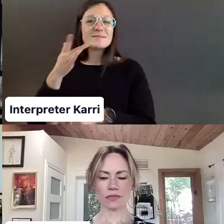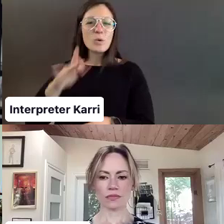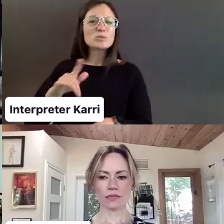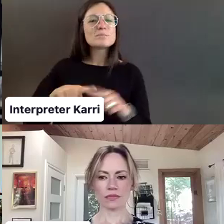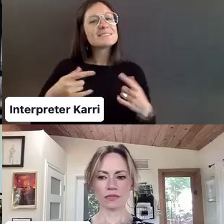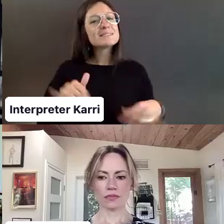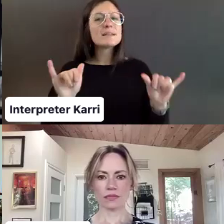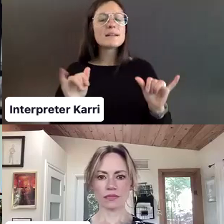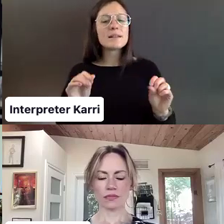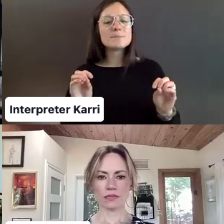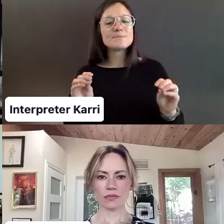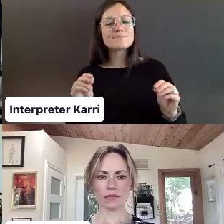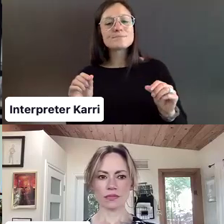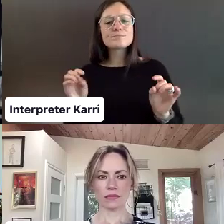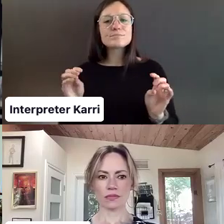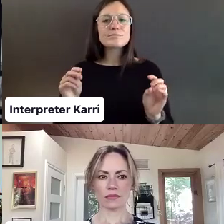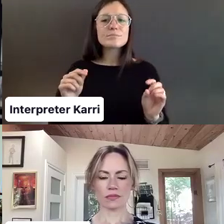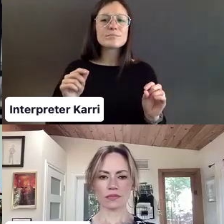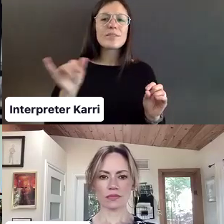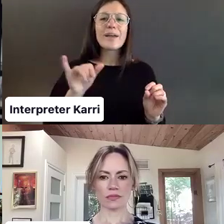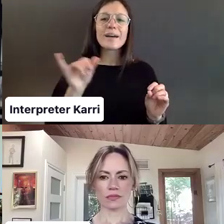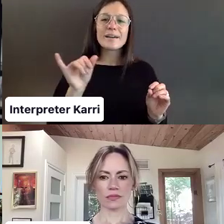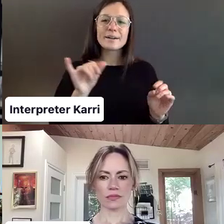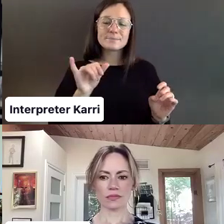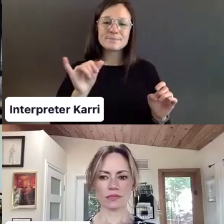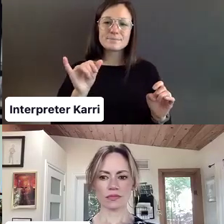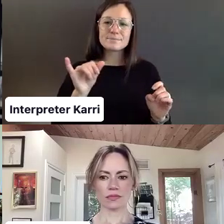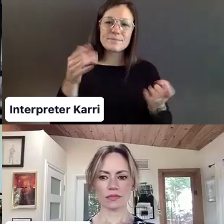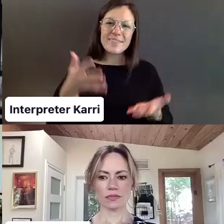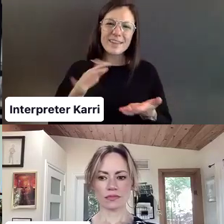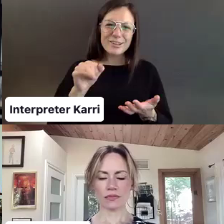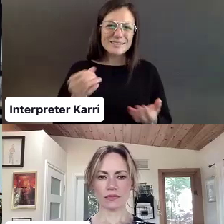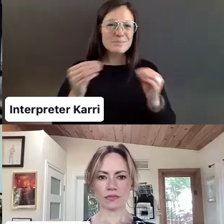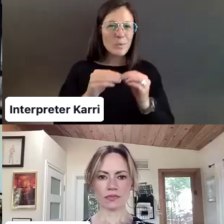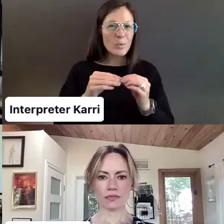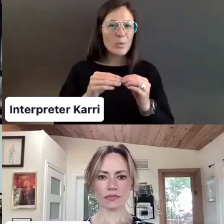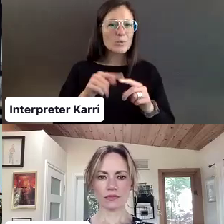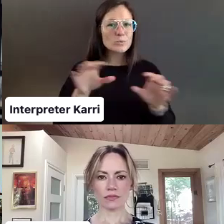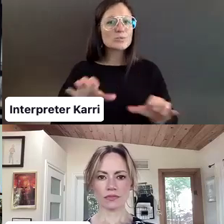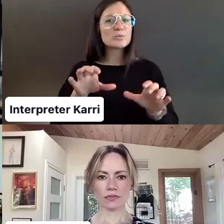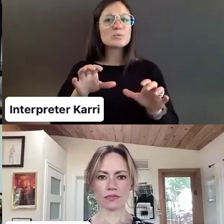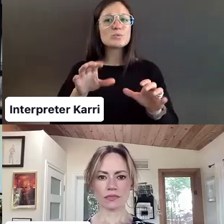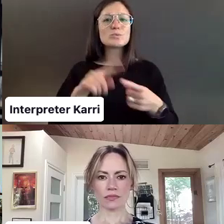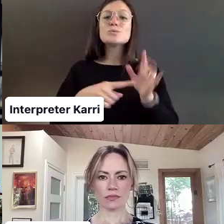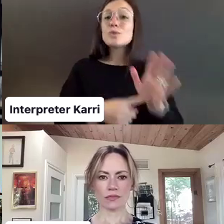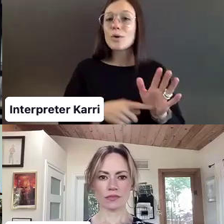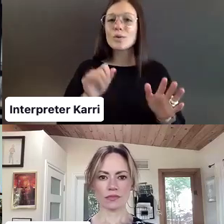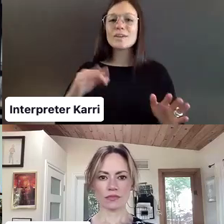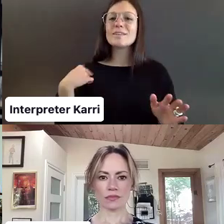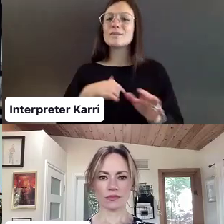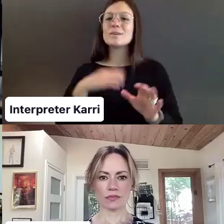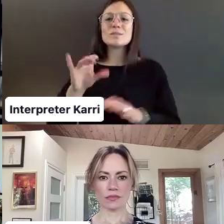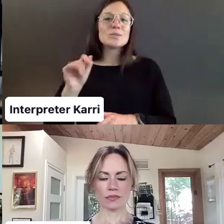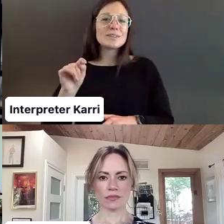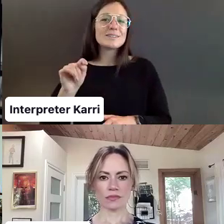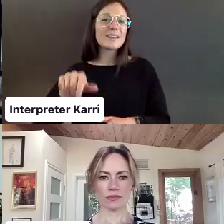that, how much more there is to do and could be shown if we do ever do another